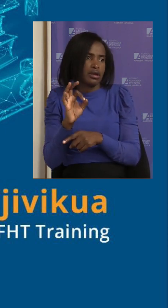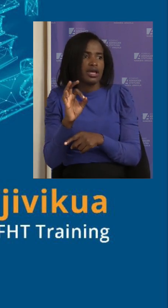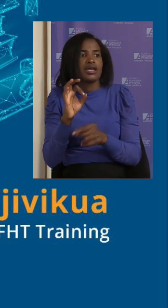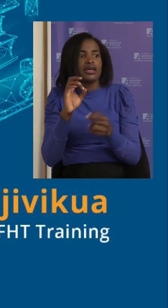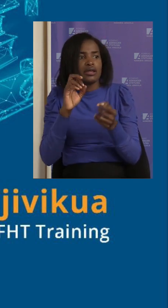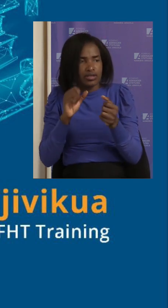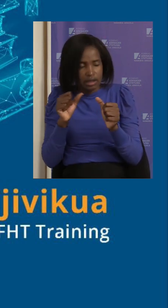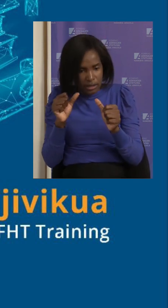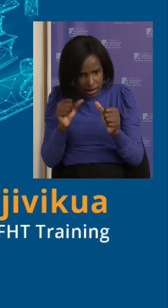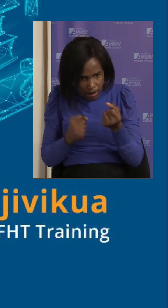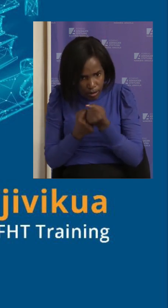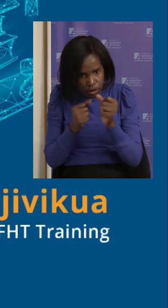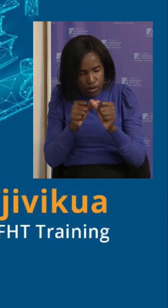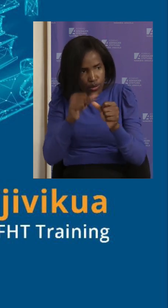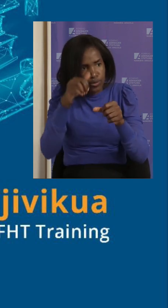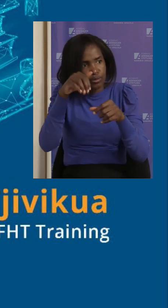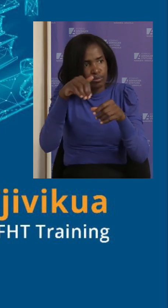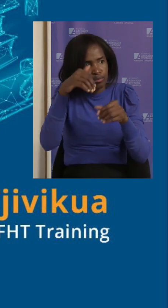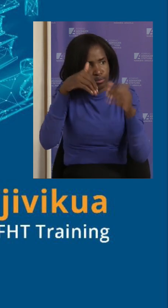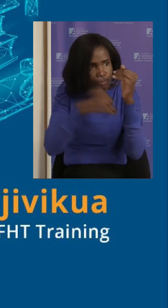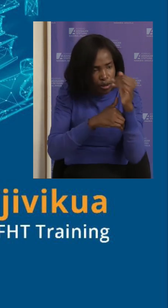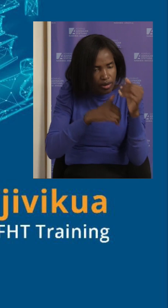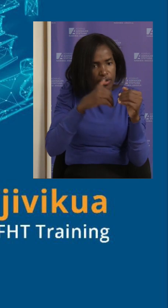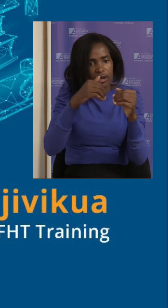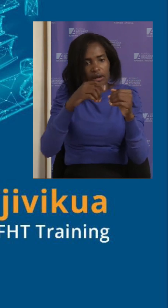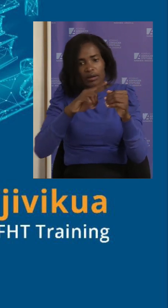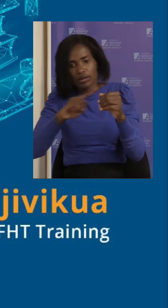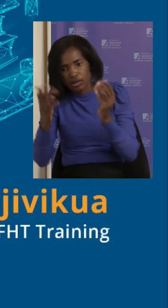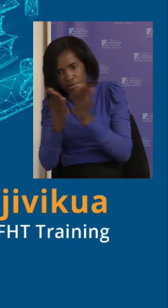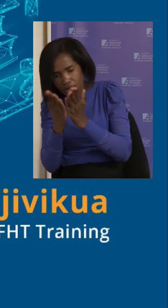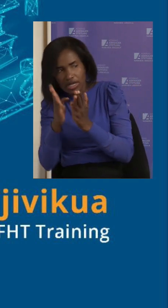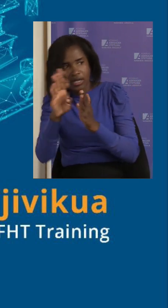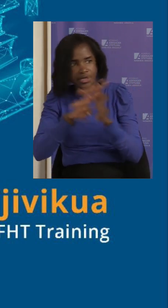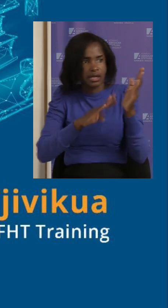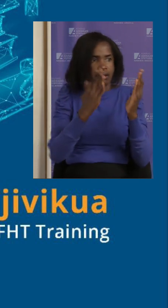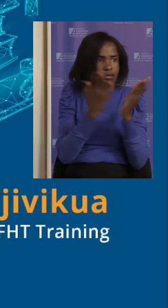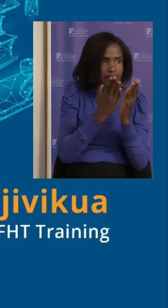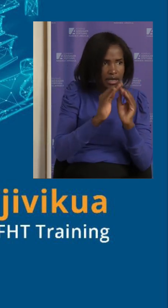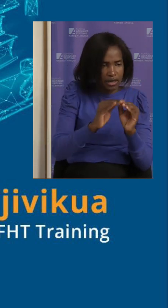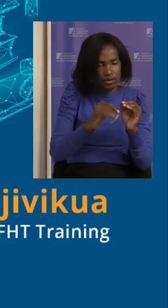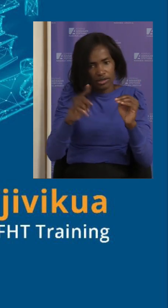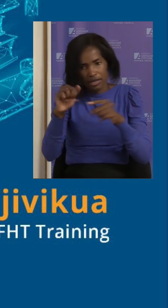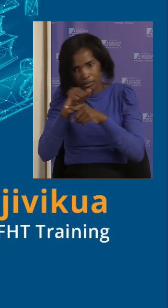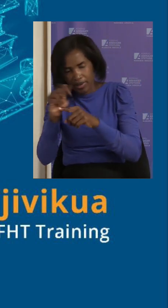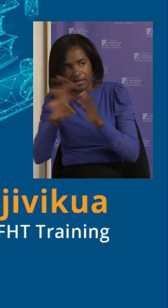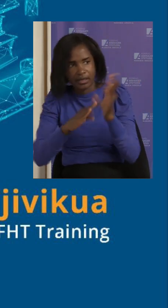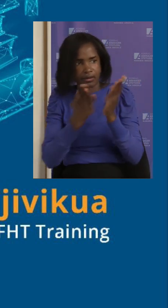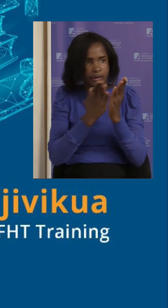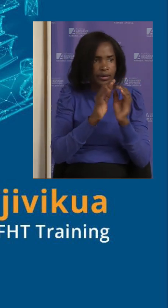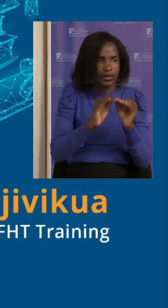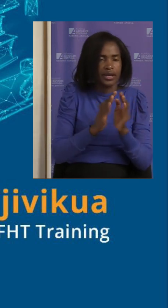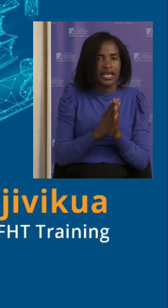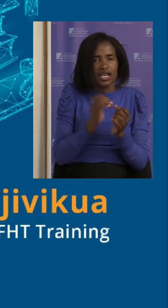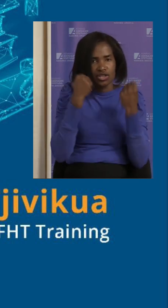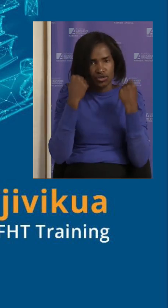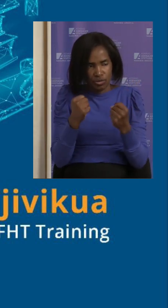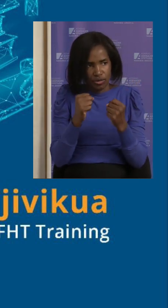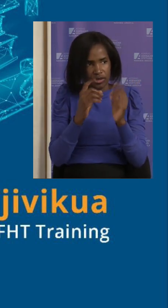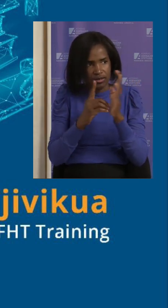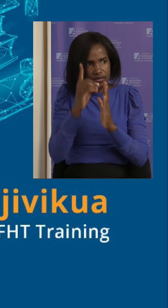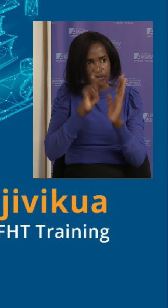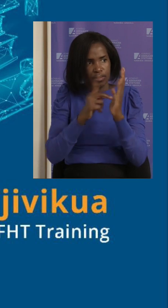through in-service programs that help them to maximize students' achievement. A strong professional development program for teachers must be